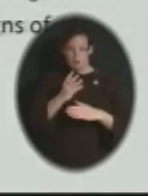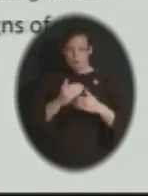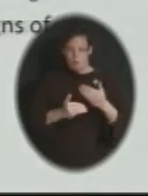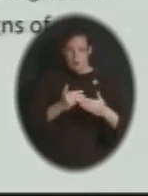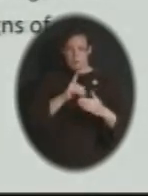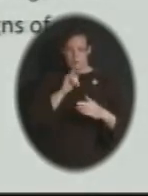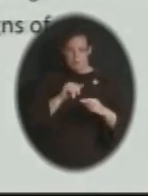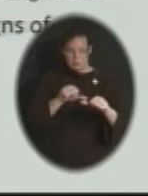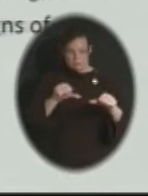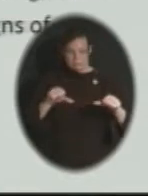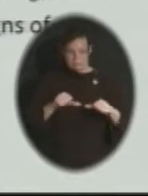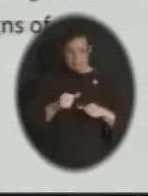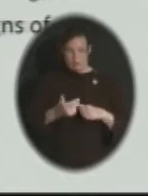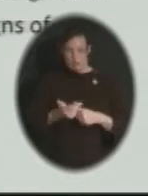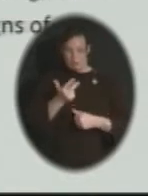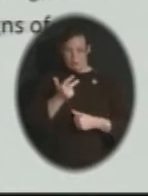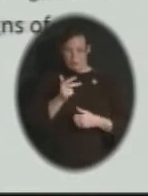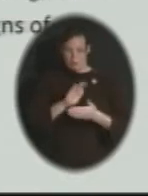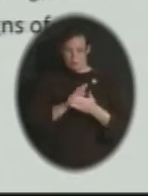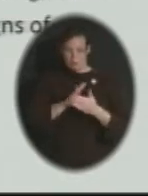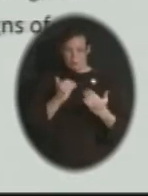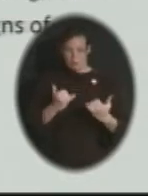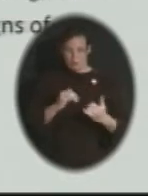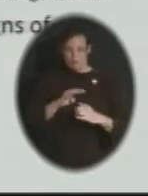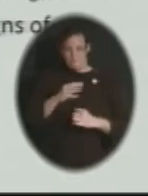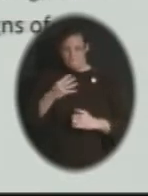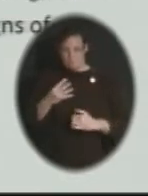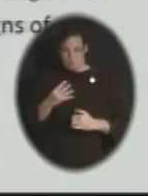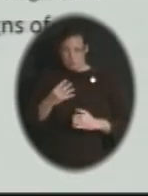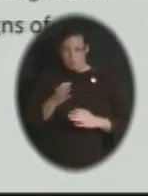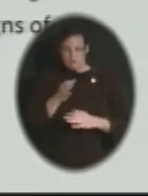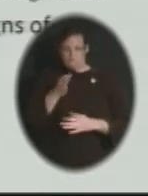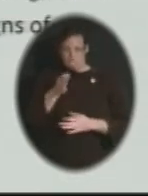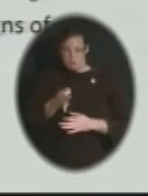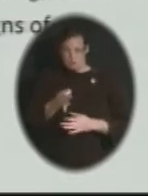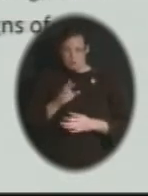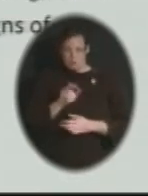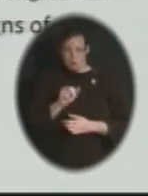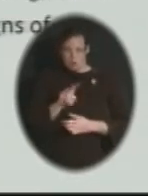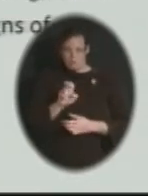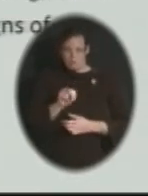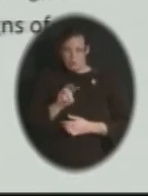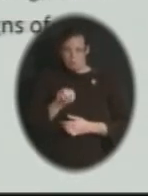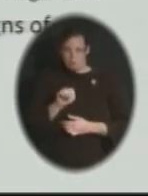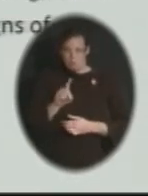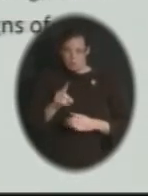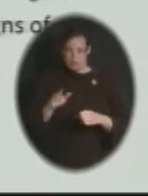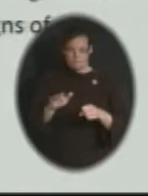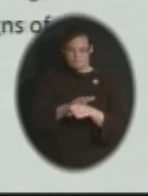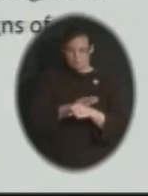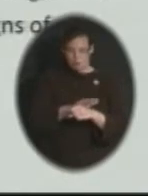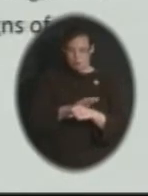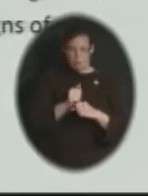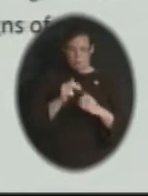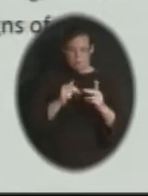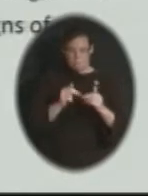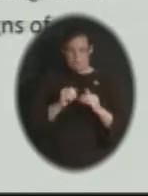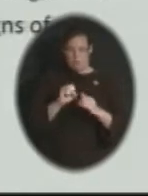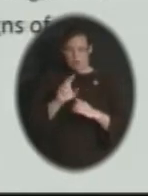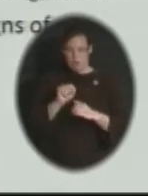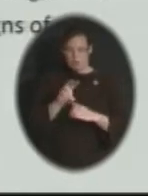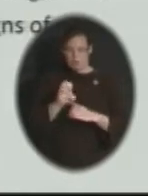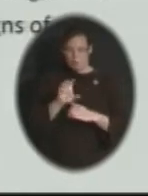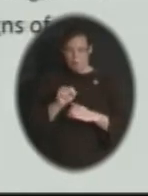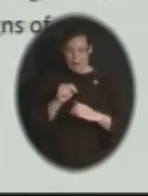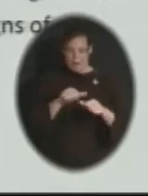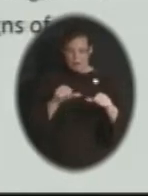really revolve around 3 schools today and a 4th in the future. Ravenwood's currently over capacity. We've built out their wet areas, and they